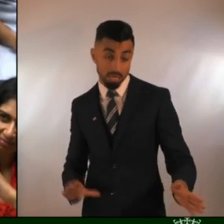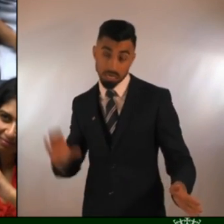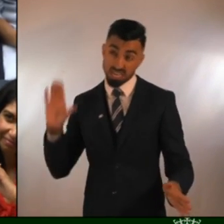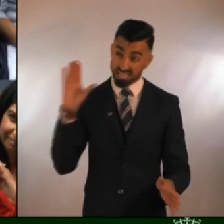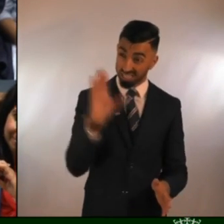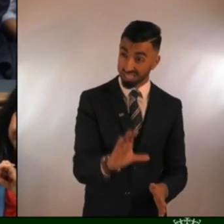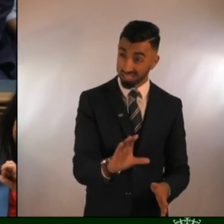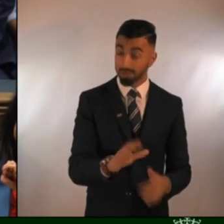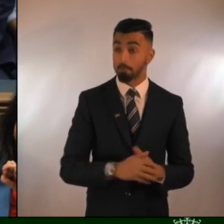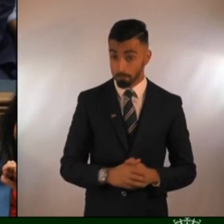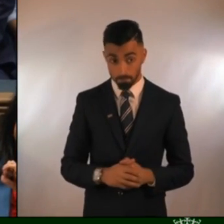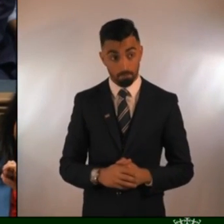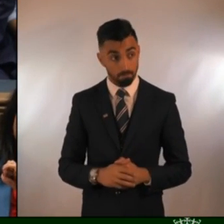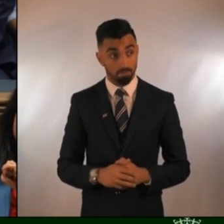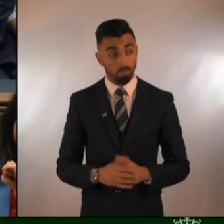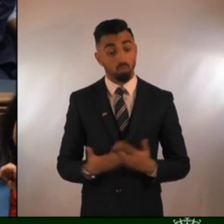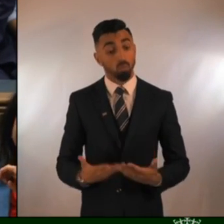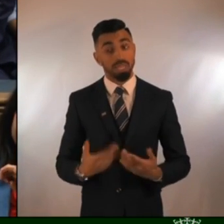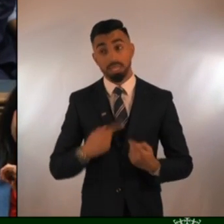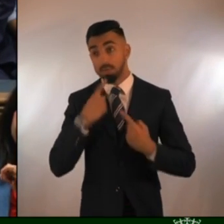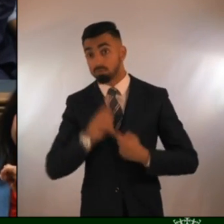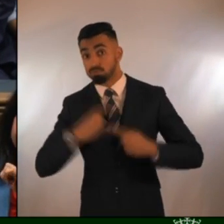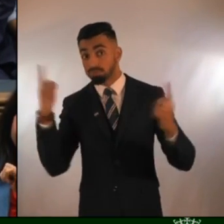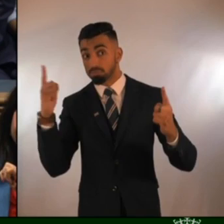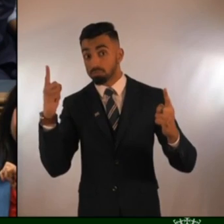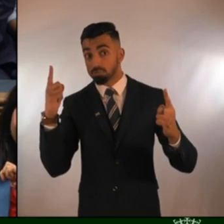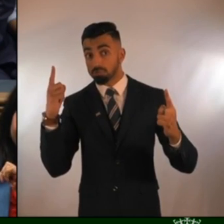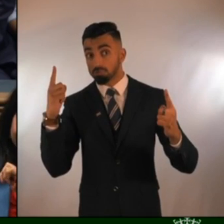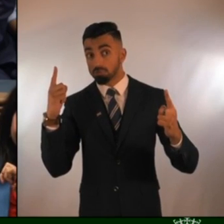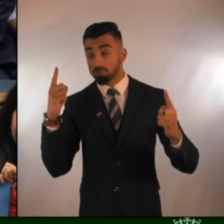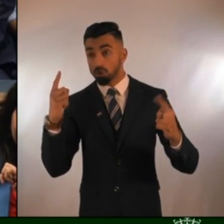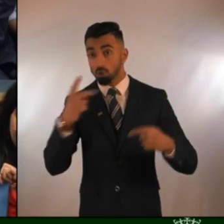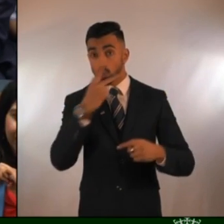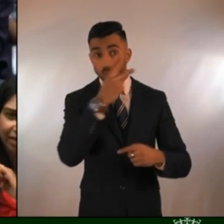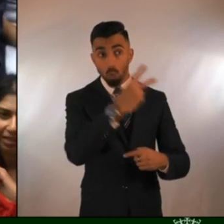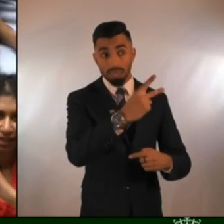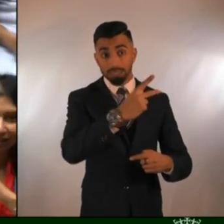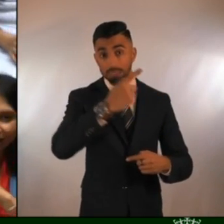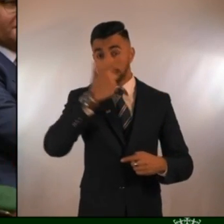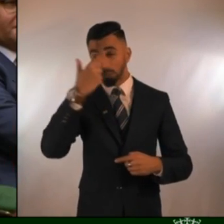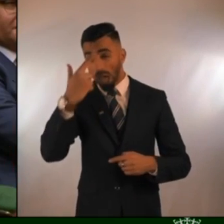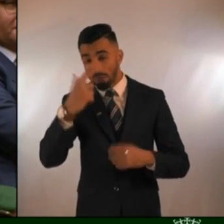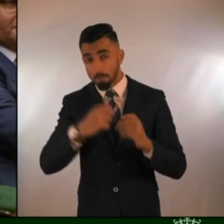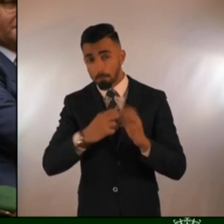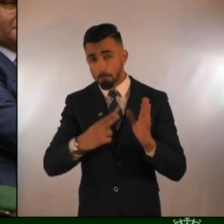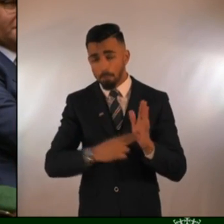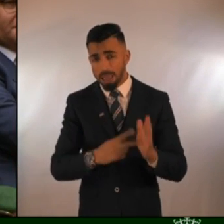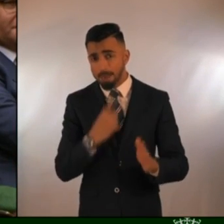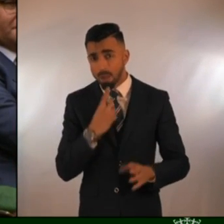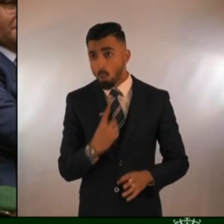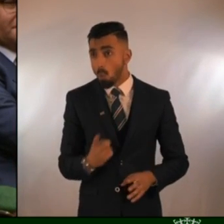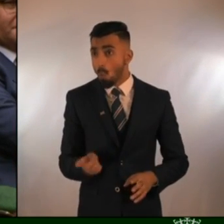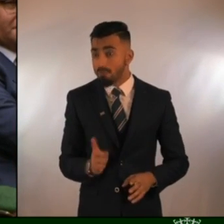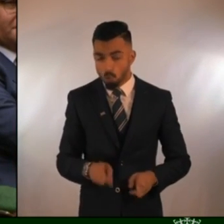ever investment in strategic roads and motorway, over £27 billion of tarmac. That will pay